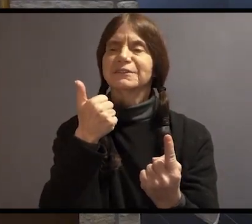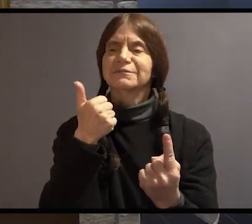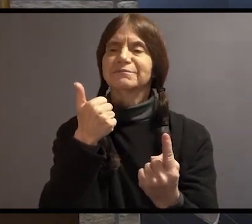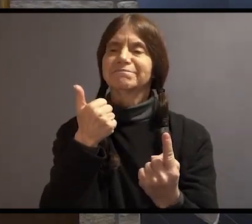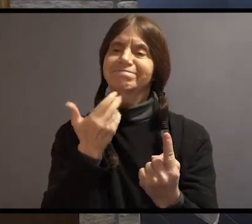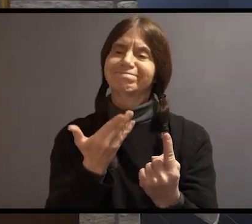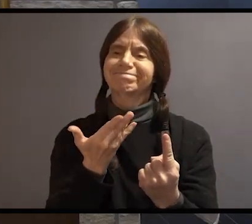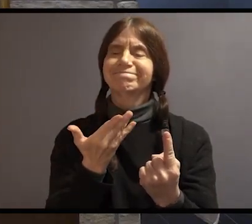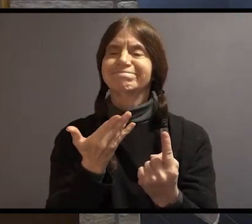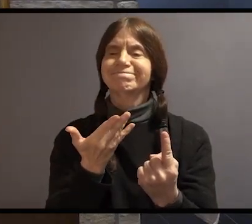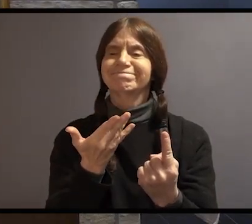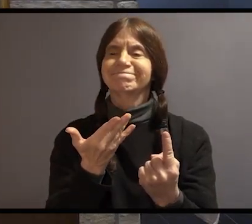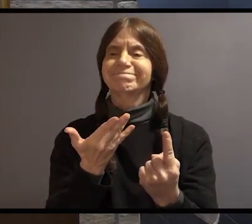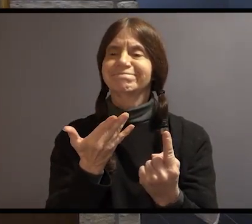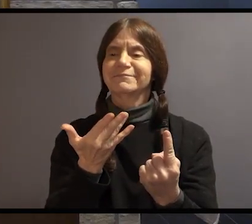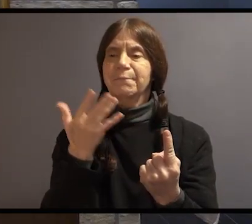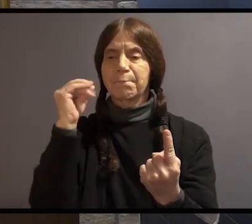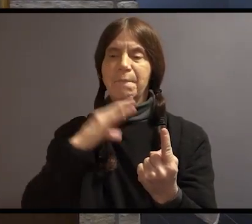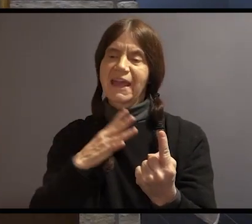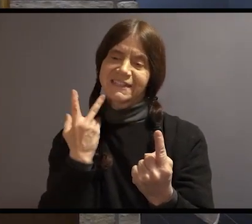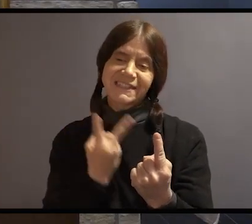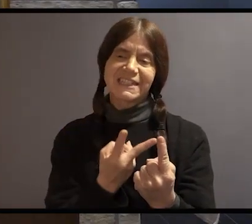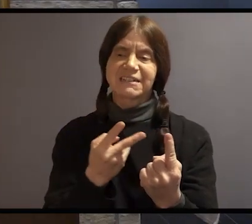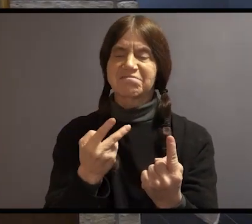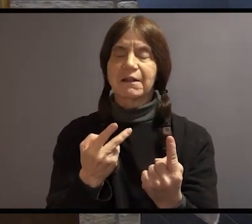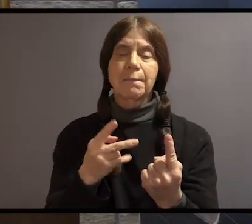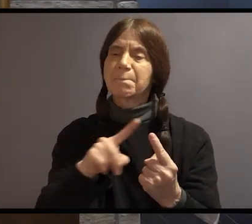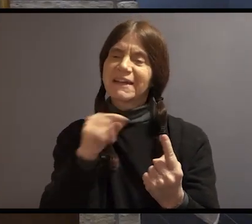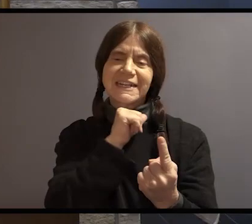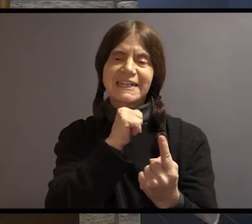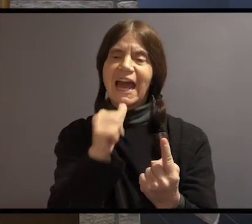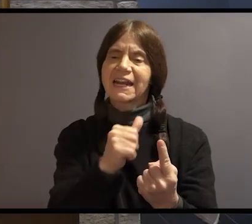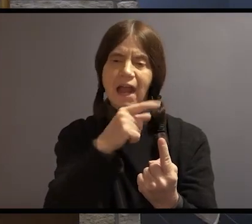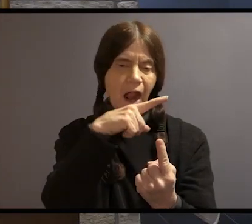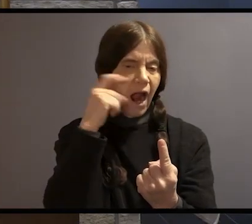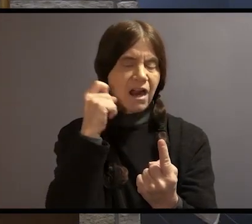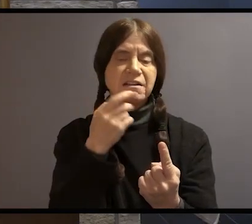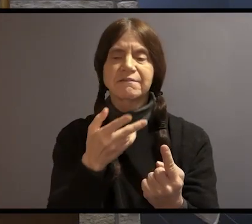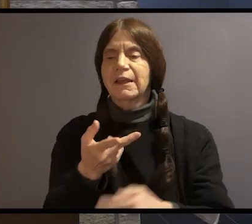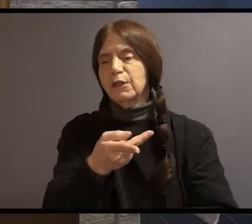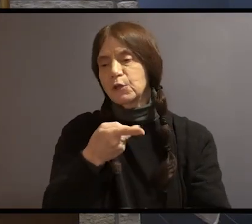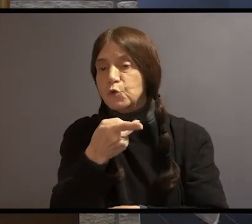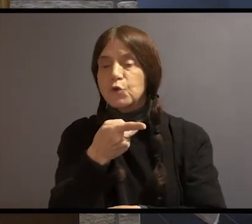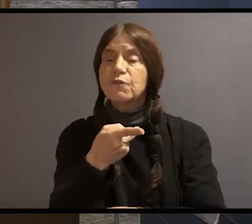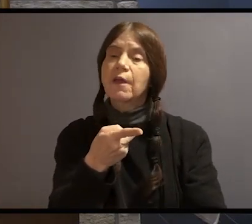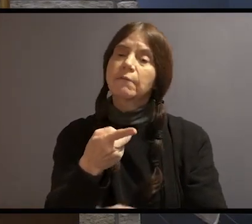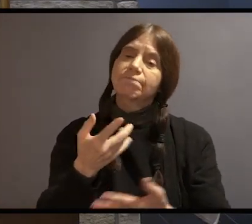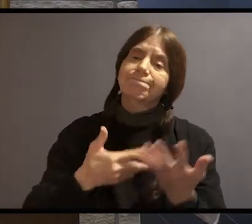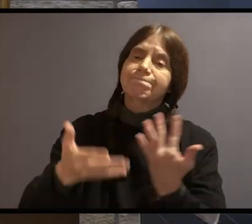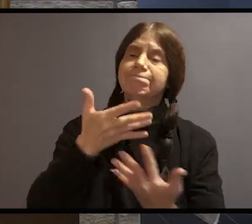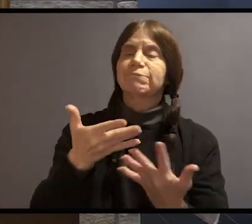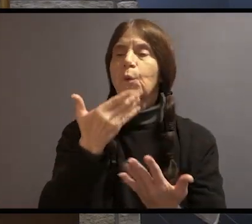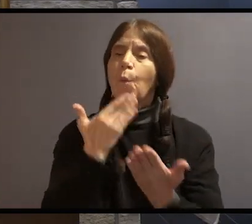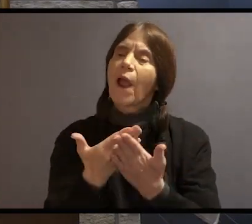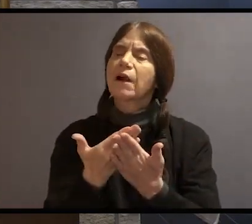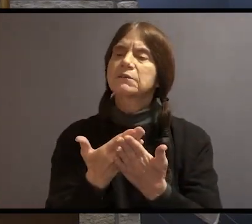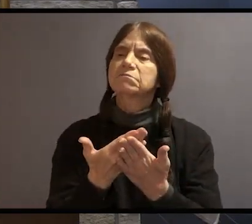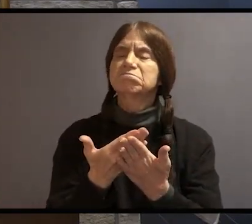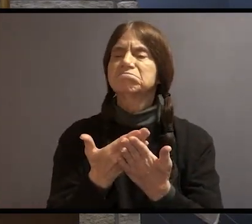though that's not to say that she is ugly by any means. And he and her, they get along well, but not